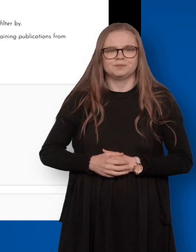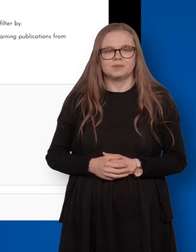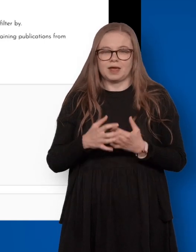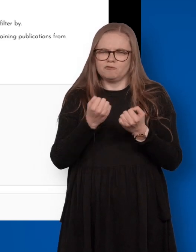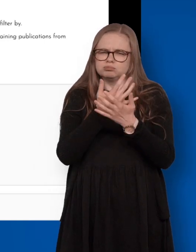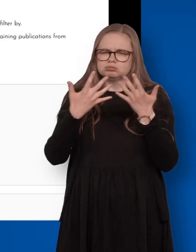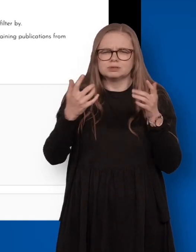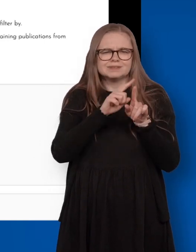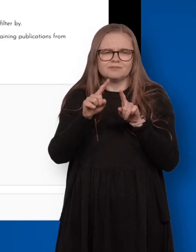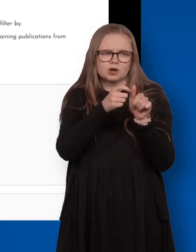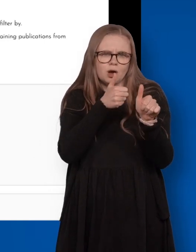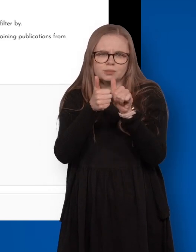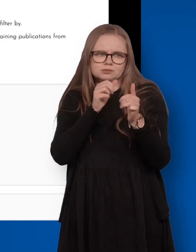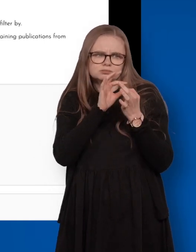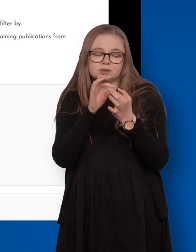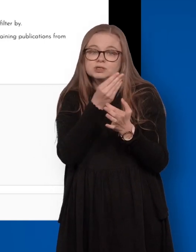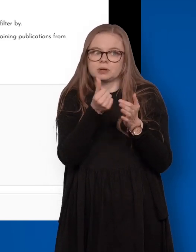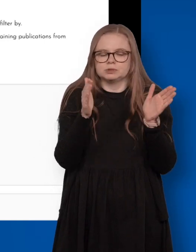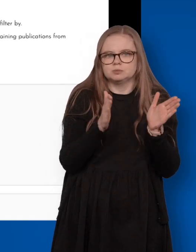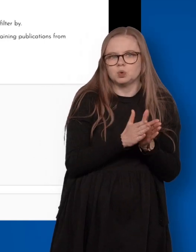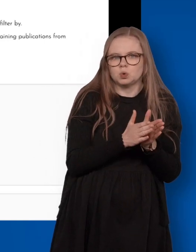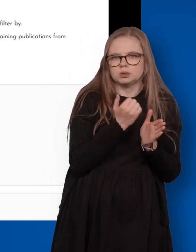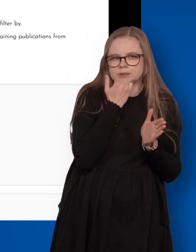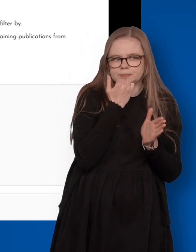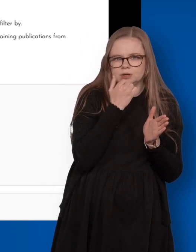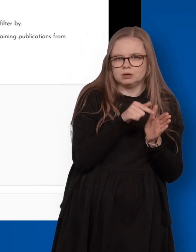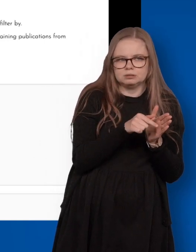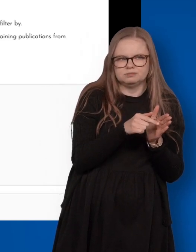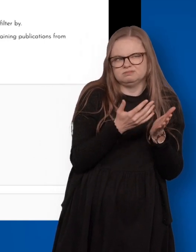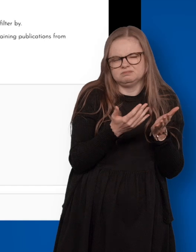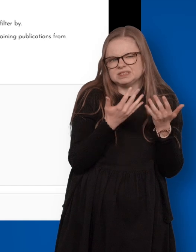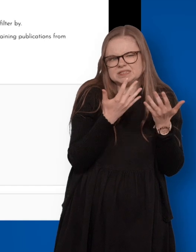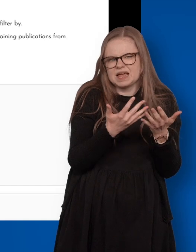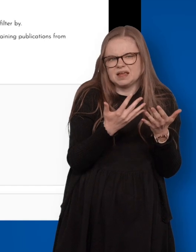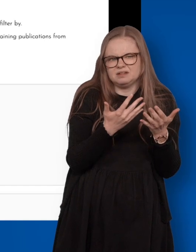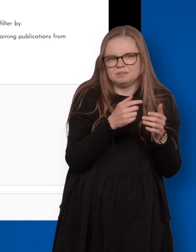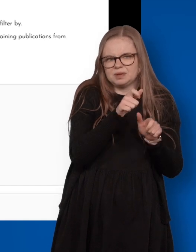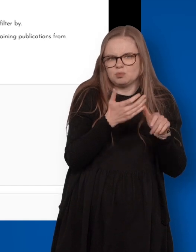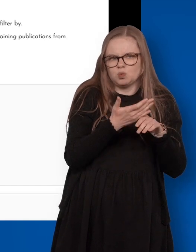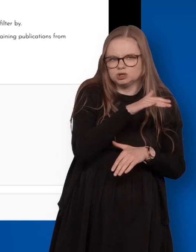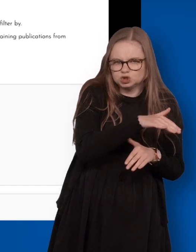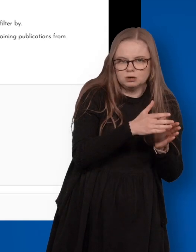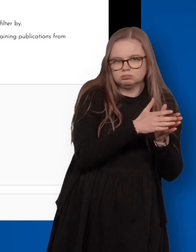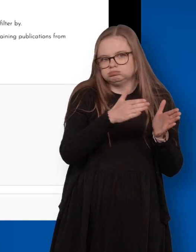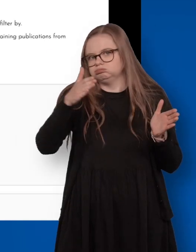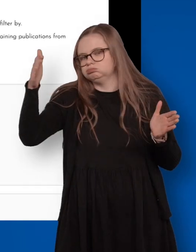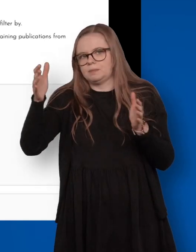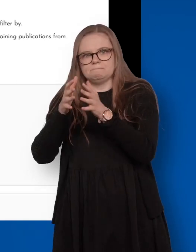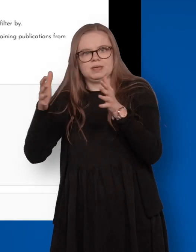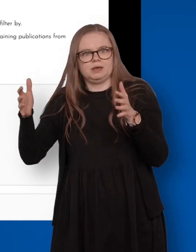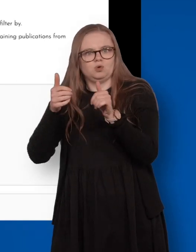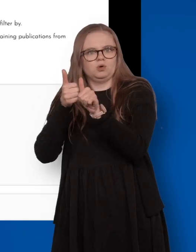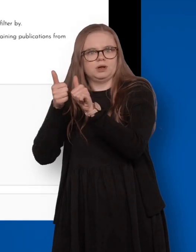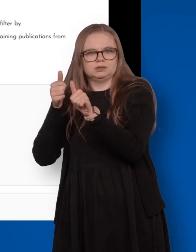companies on this, some quite small in size, could be, I don't know, maybe like 10 employees, up to much larger organizations that